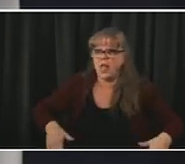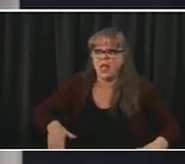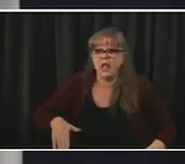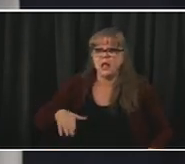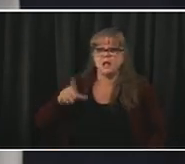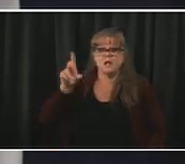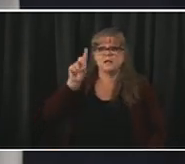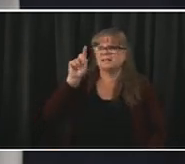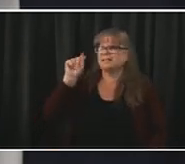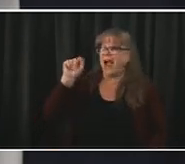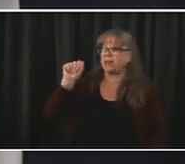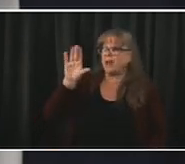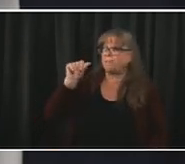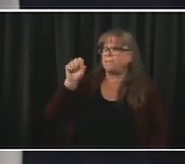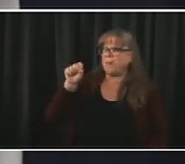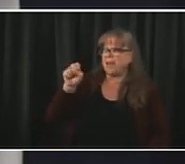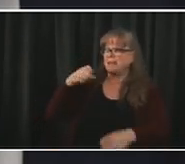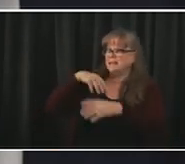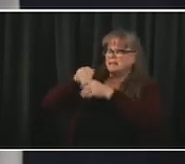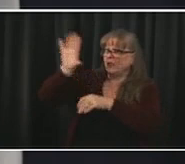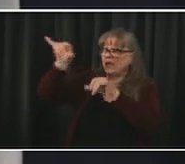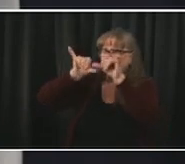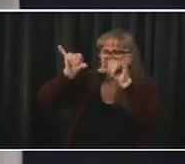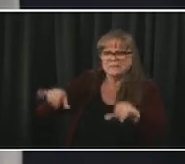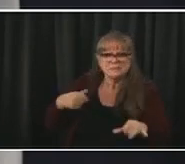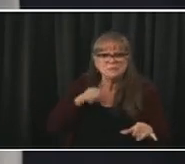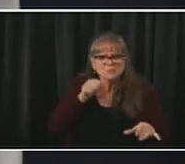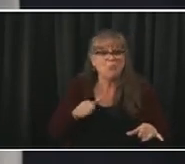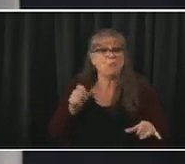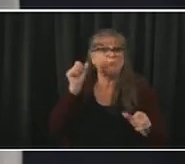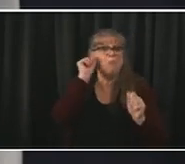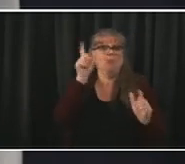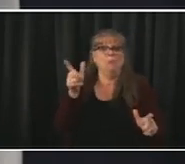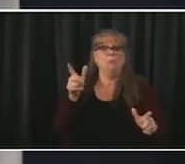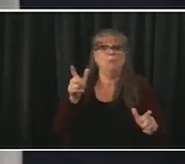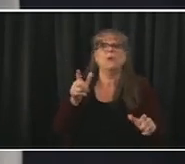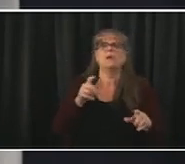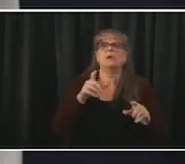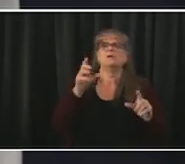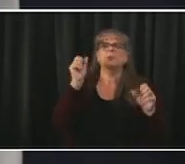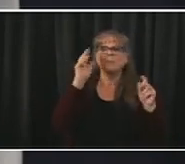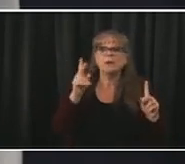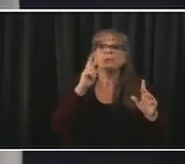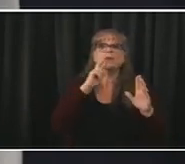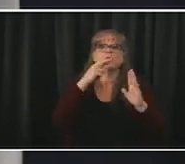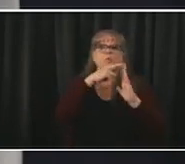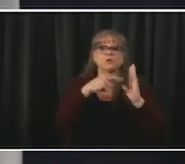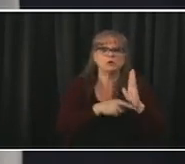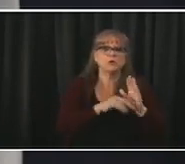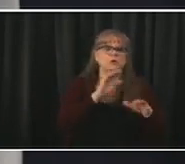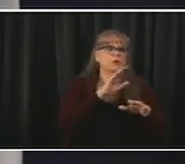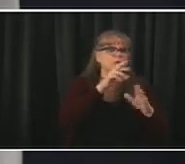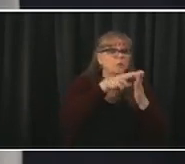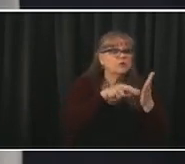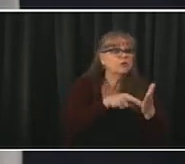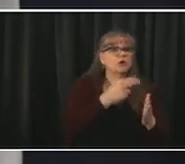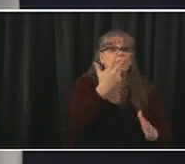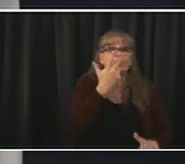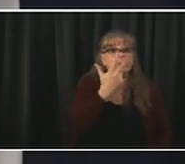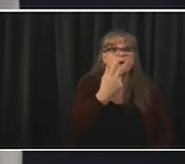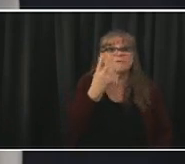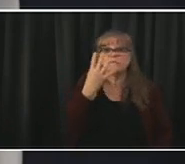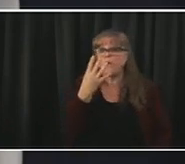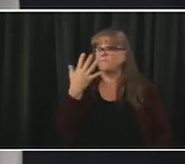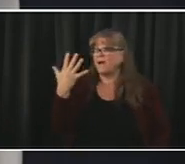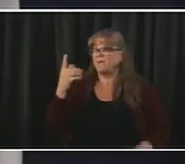other reason people sign up at online lists is they want to be on 5 or 10 lists so that they go 2 or 3 weeks earlier. That's fine. You can do that.